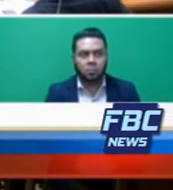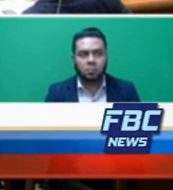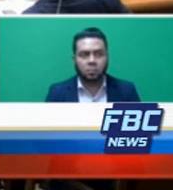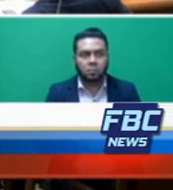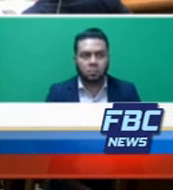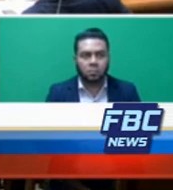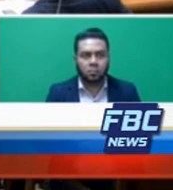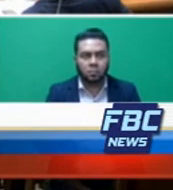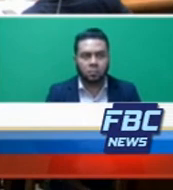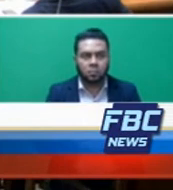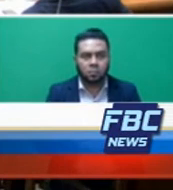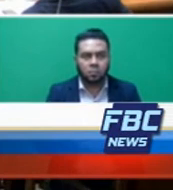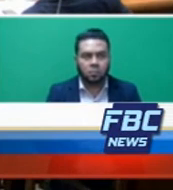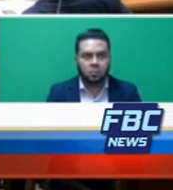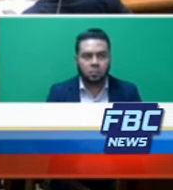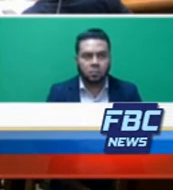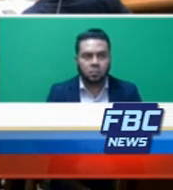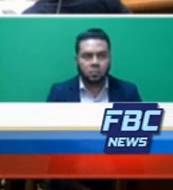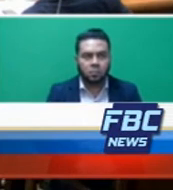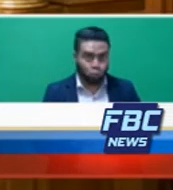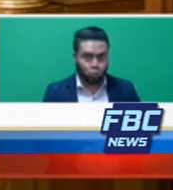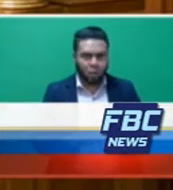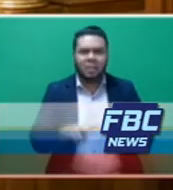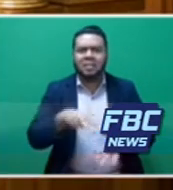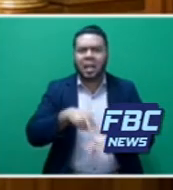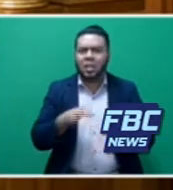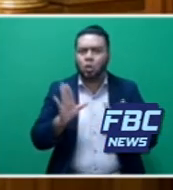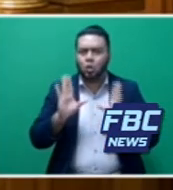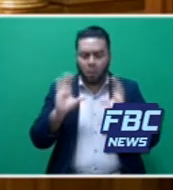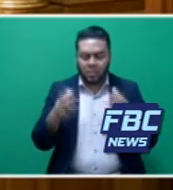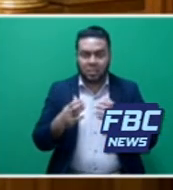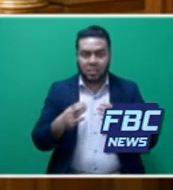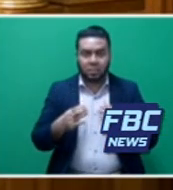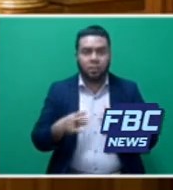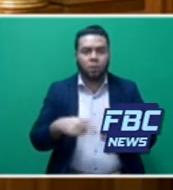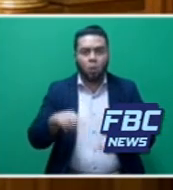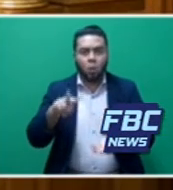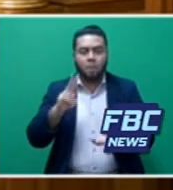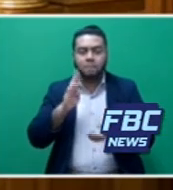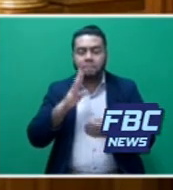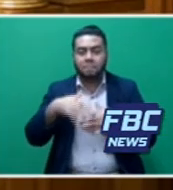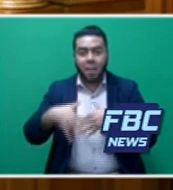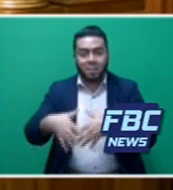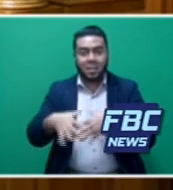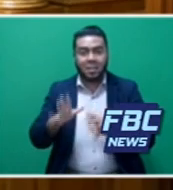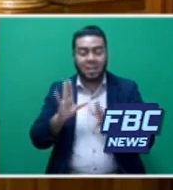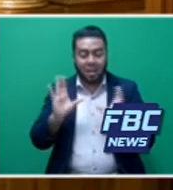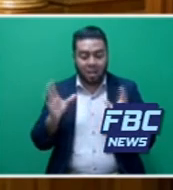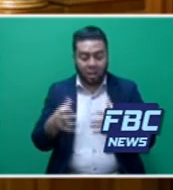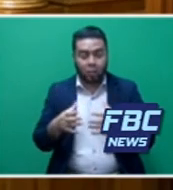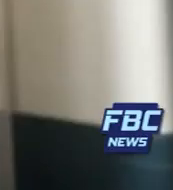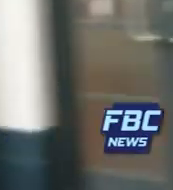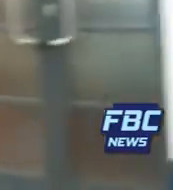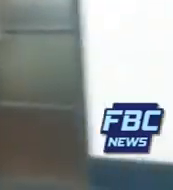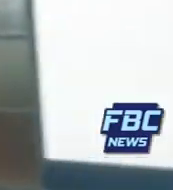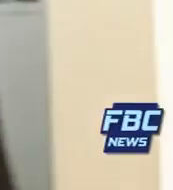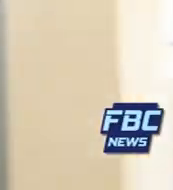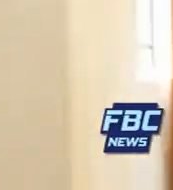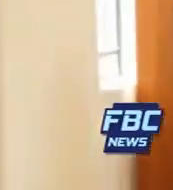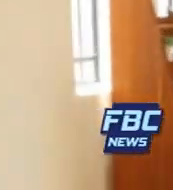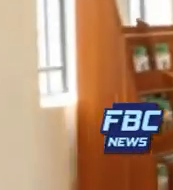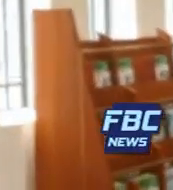vote. In Parliament, Ratu Naingama's name was nominated by Tuina Mosi Ratu Suliano Matani Tumbua